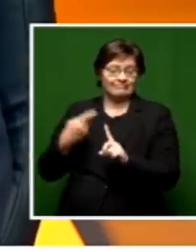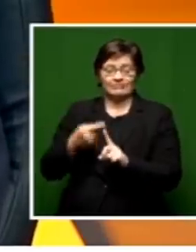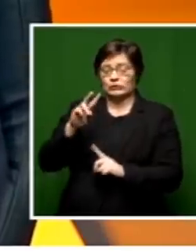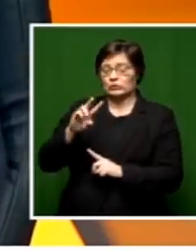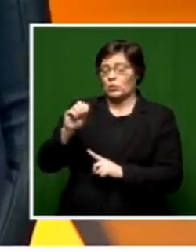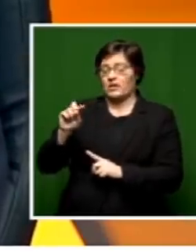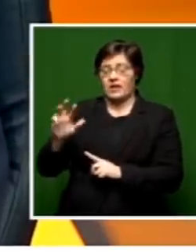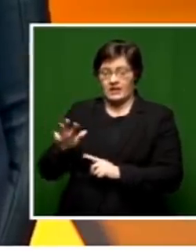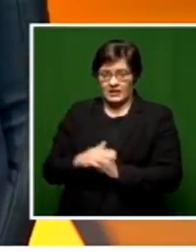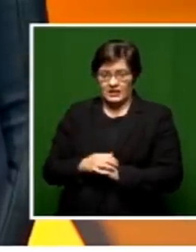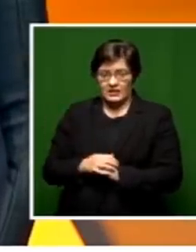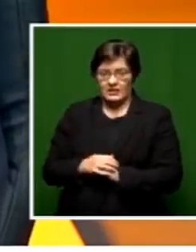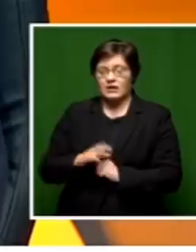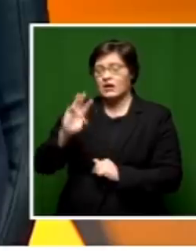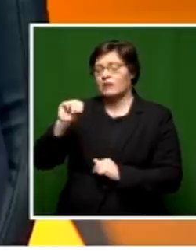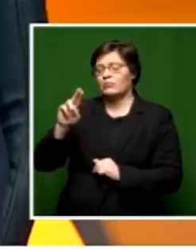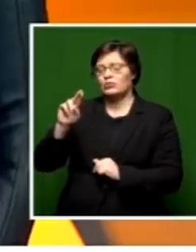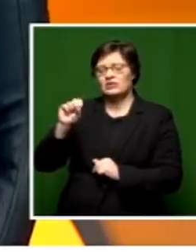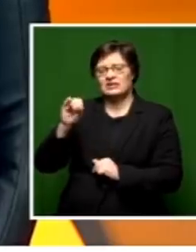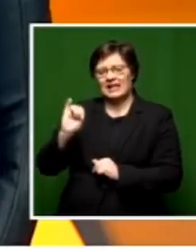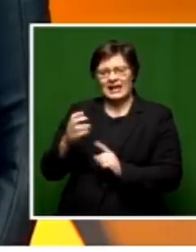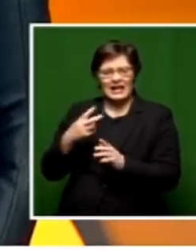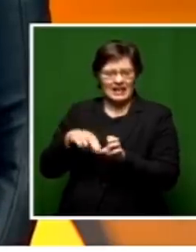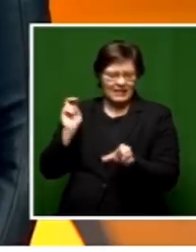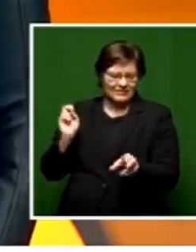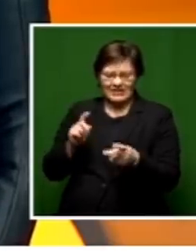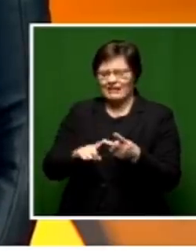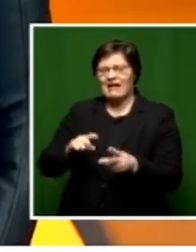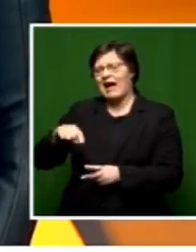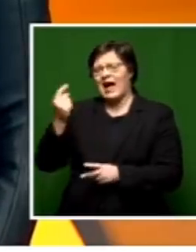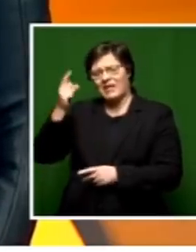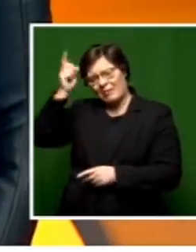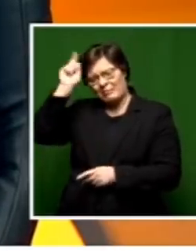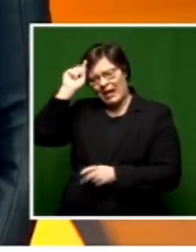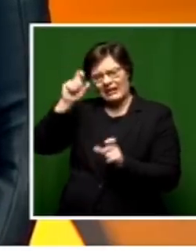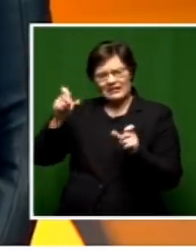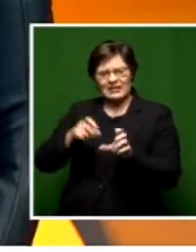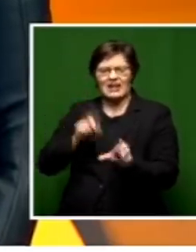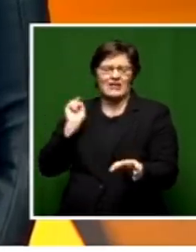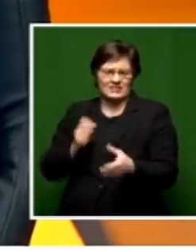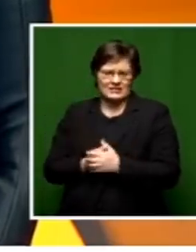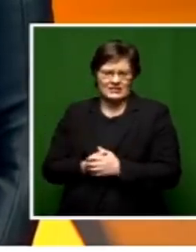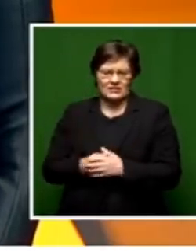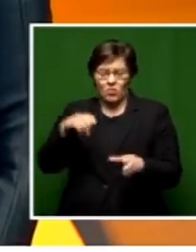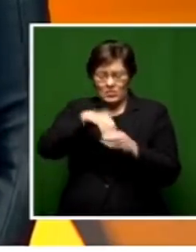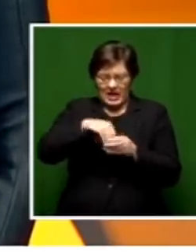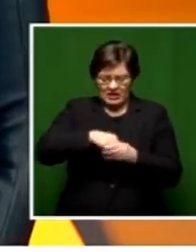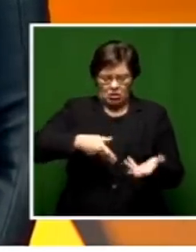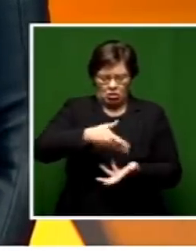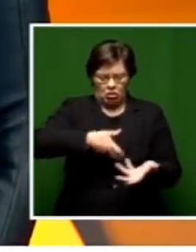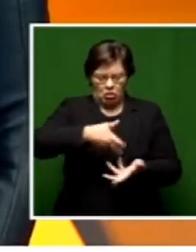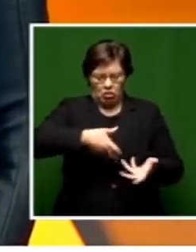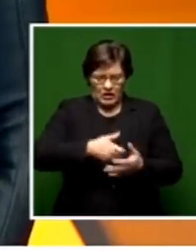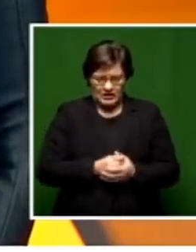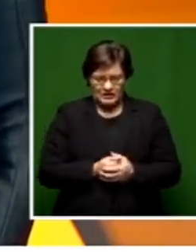black leaders left, and there were a lot of squabbles within. The party couldn't hold pretty much.